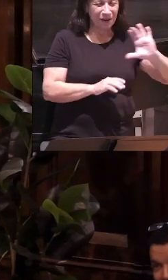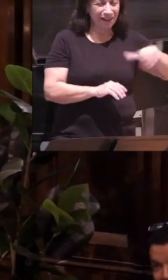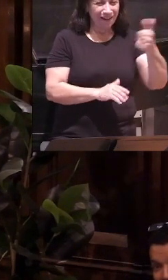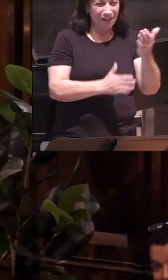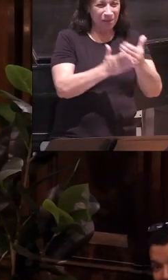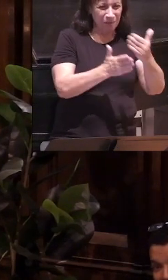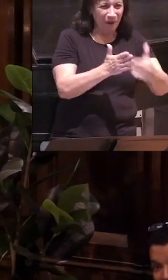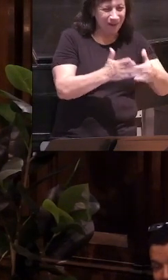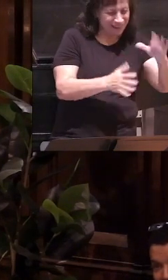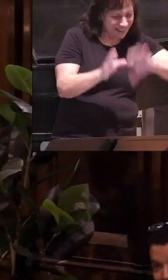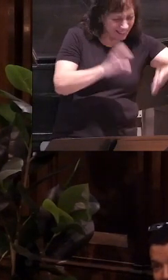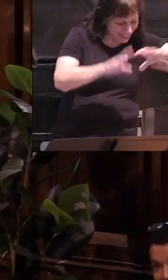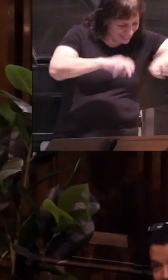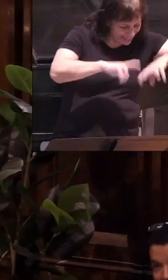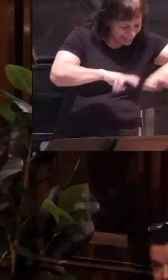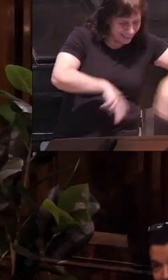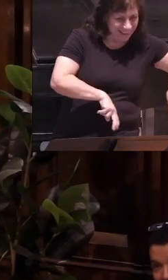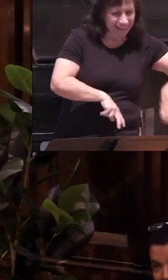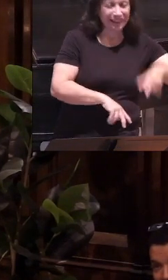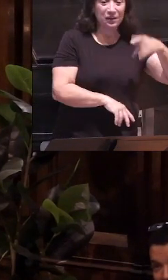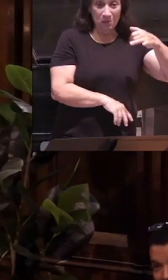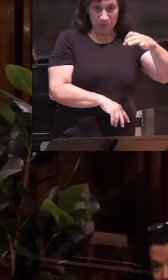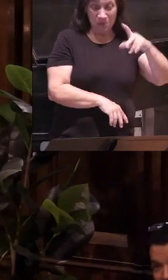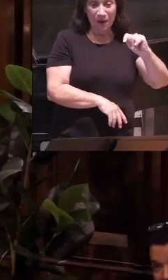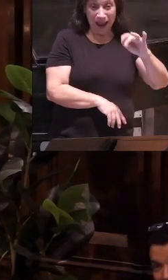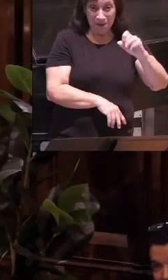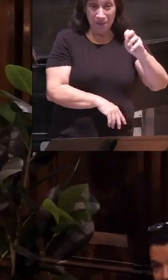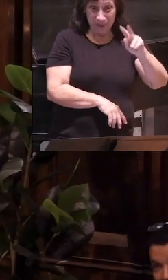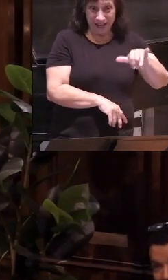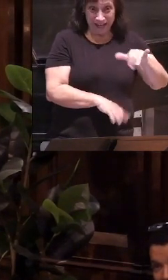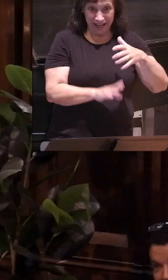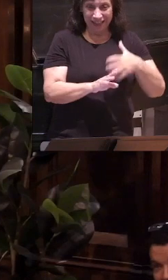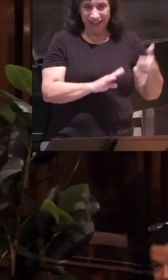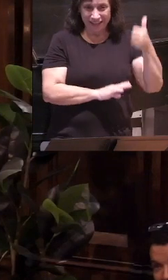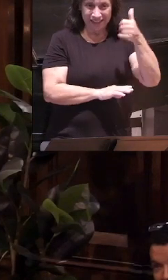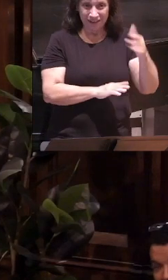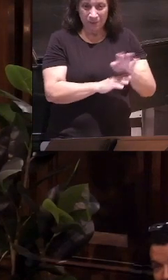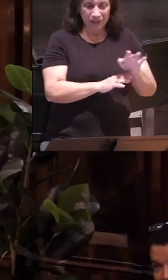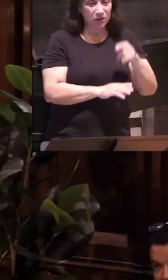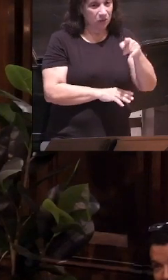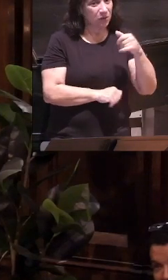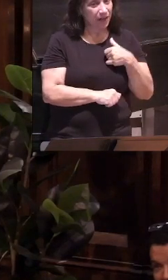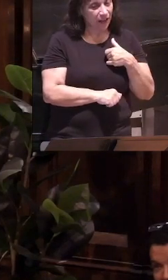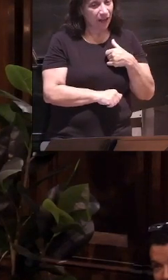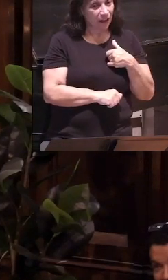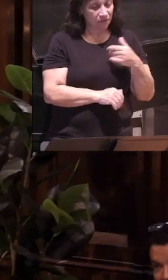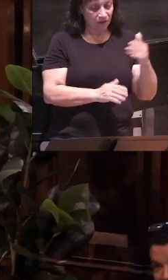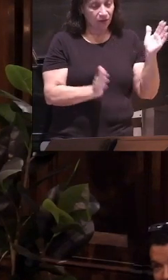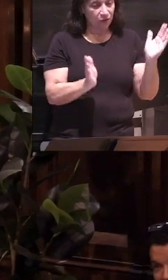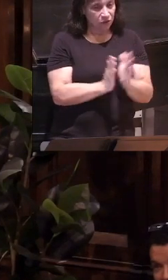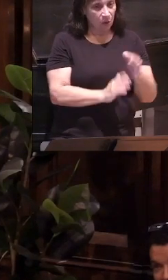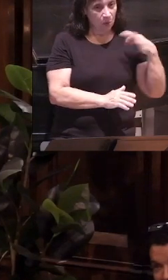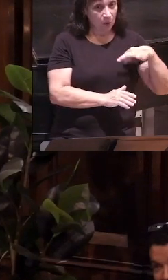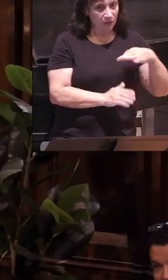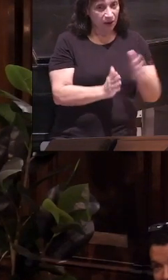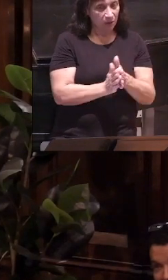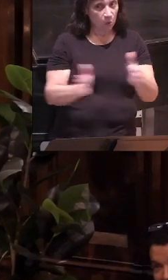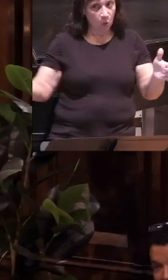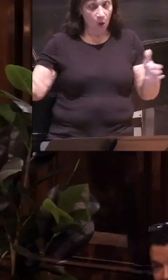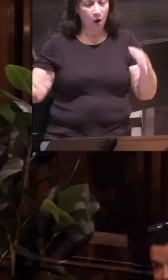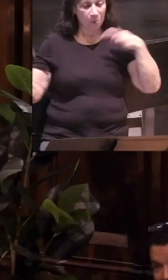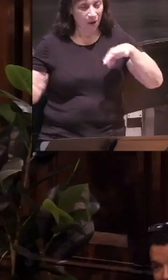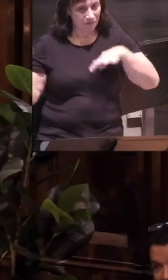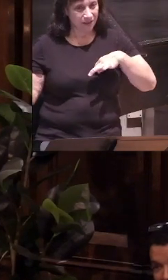And I will tell you, at Pratt & Whitney and in the jet engine business, you can have small problems and you can have large